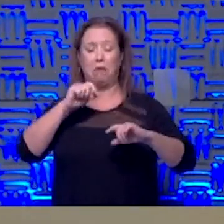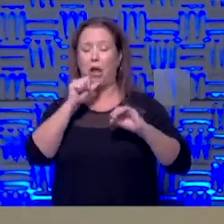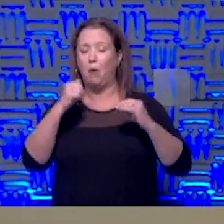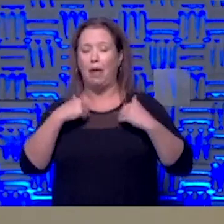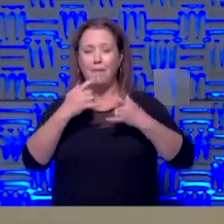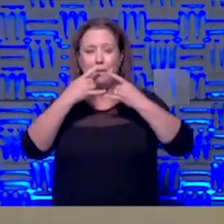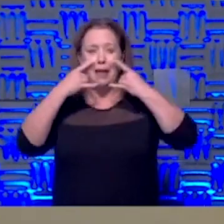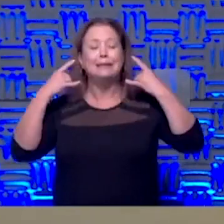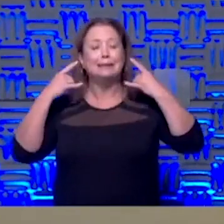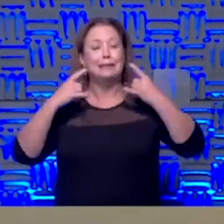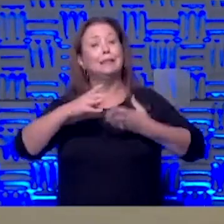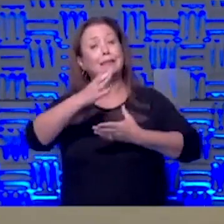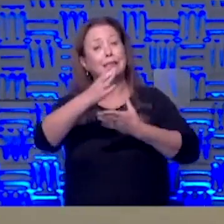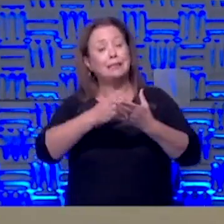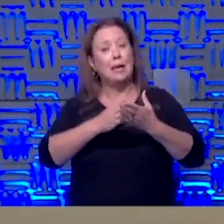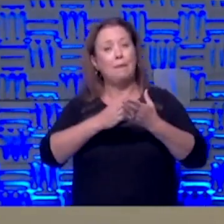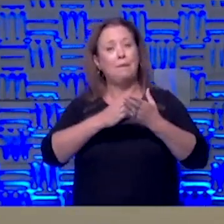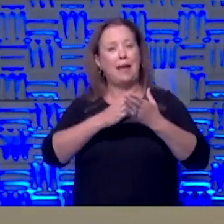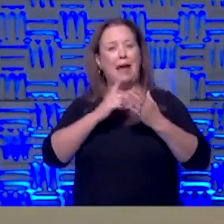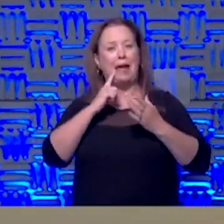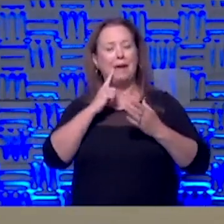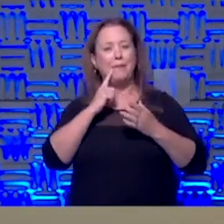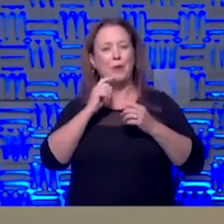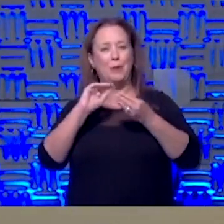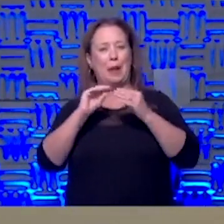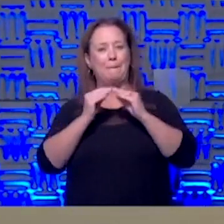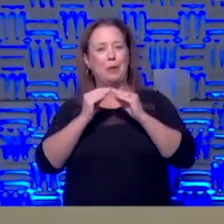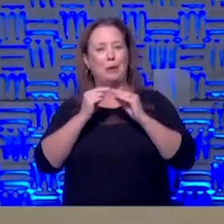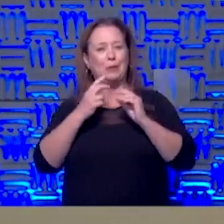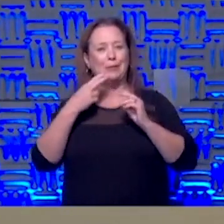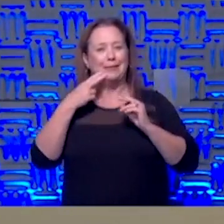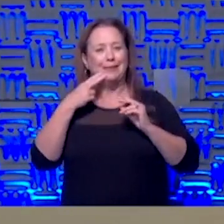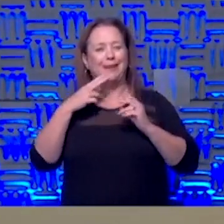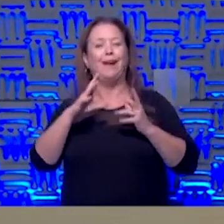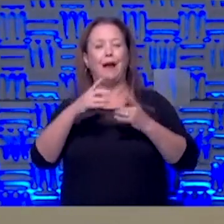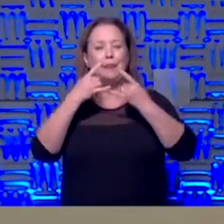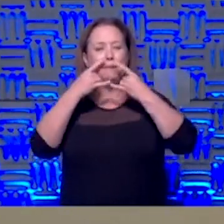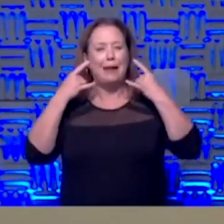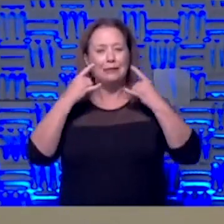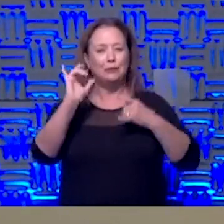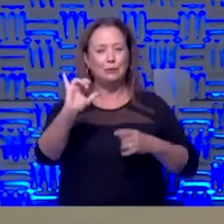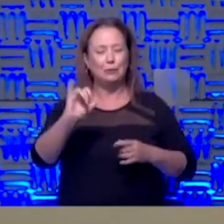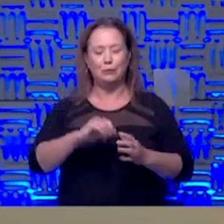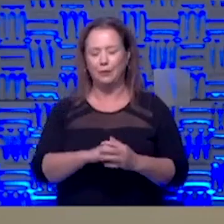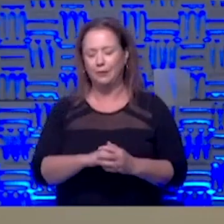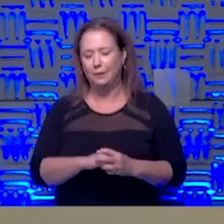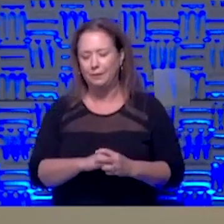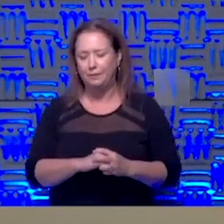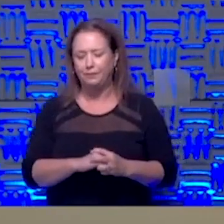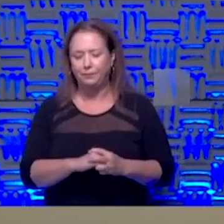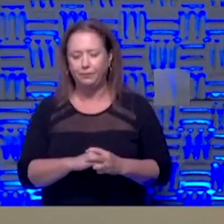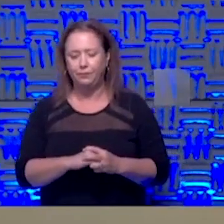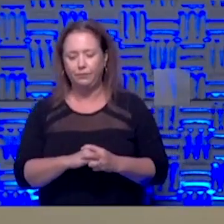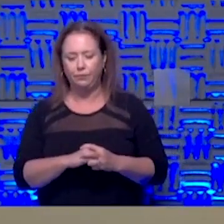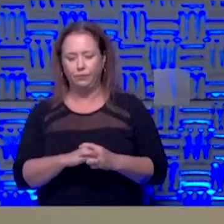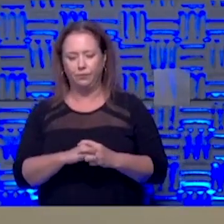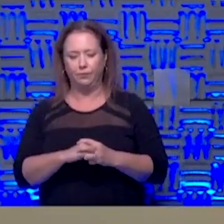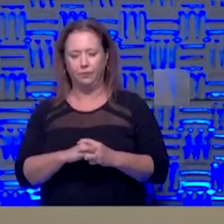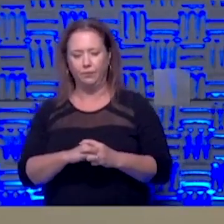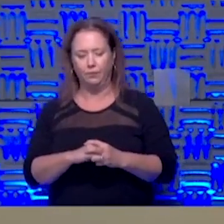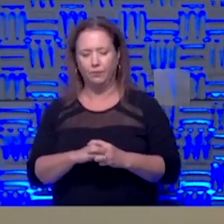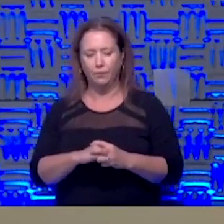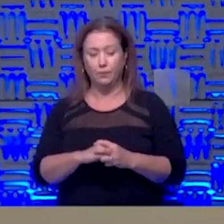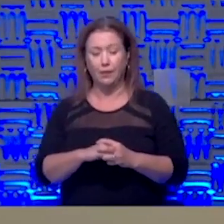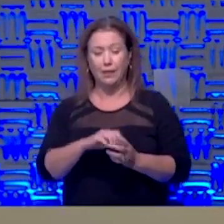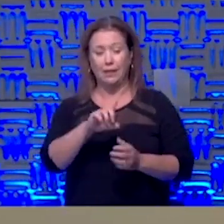I think some of them have even been monogrammed with their numbers and all this other stuff. In the